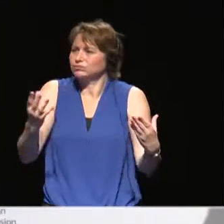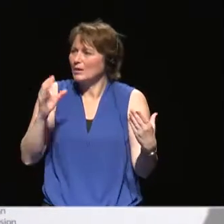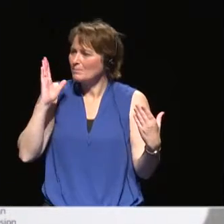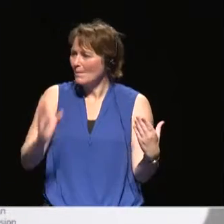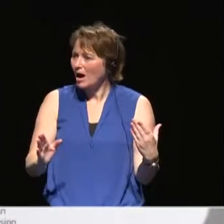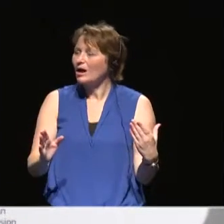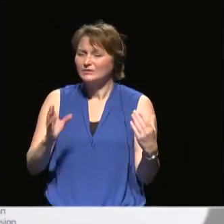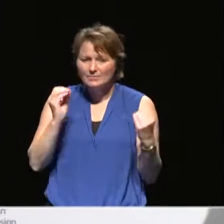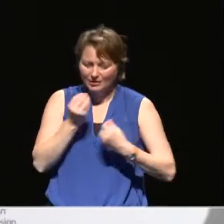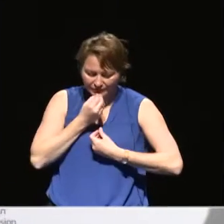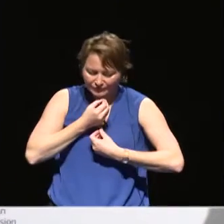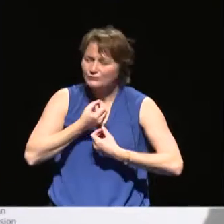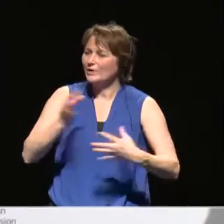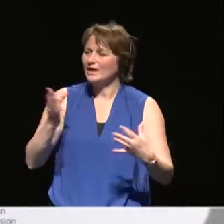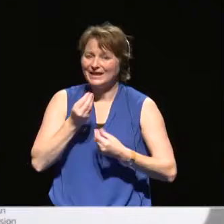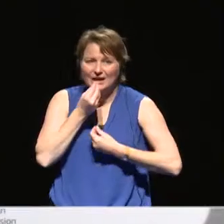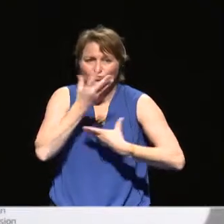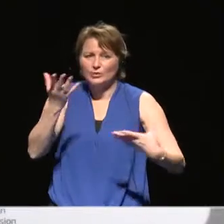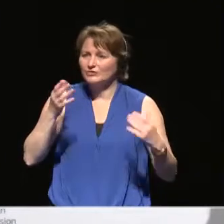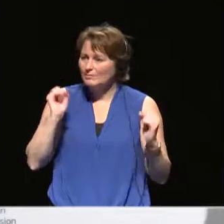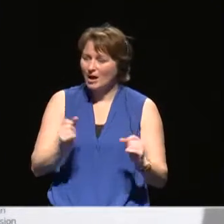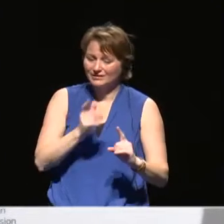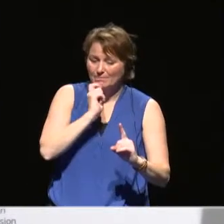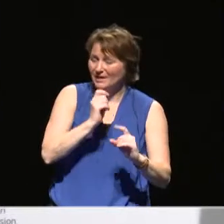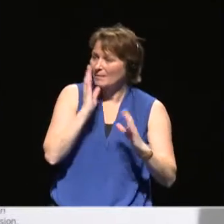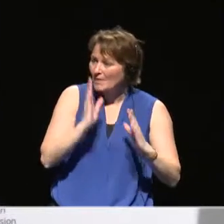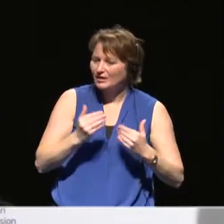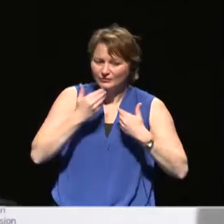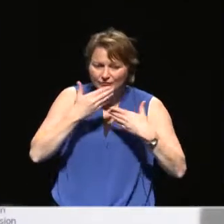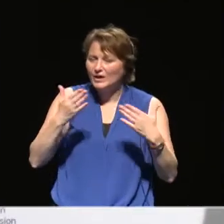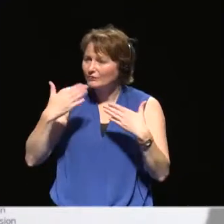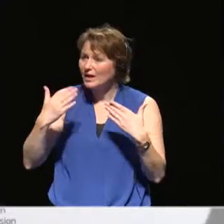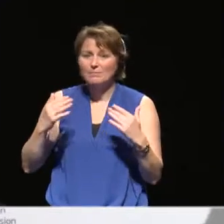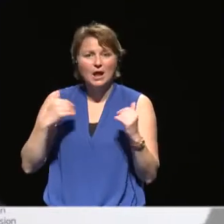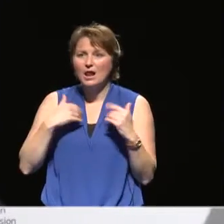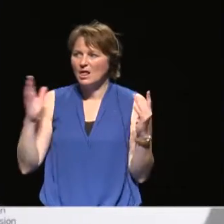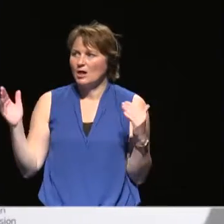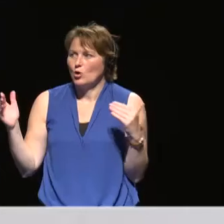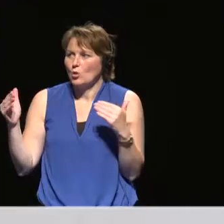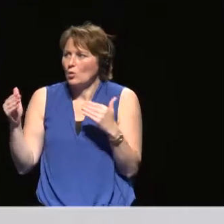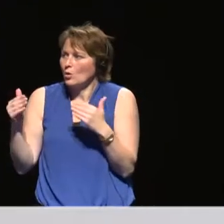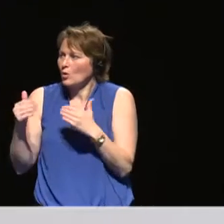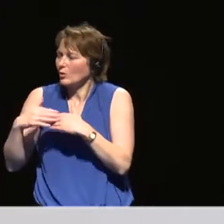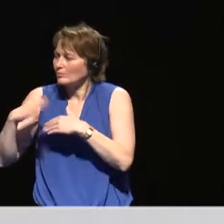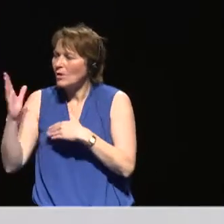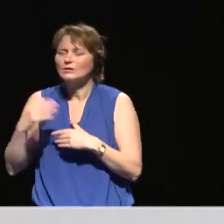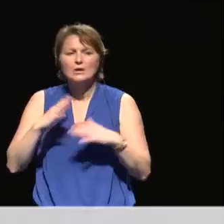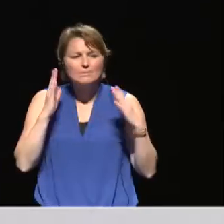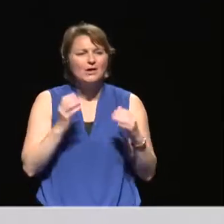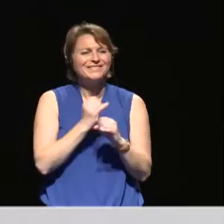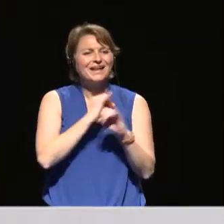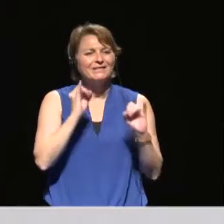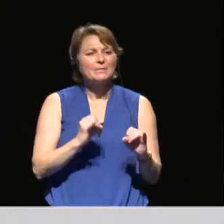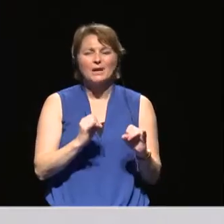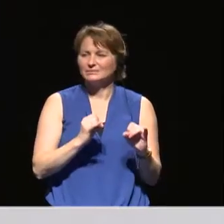of expression, media cannot write about corruption if they cannot operate freely, and heads of independent institutions or oversight bodies